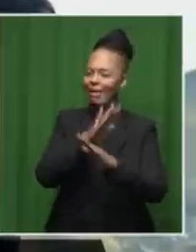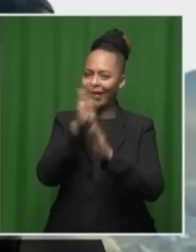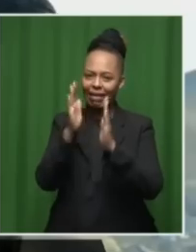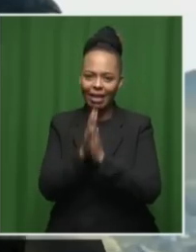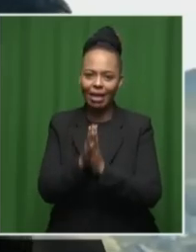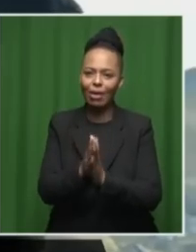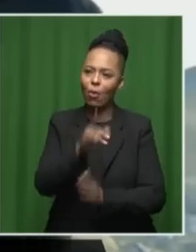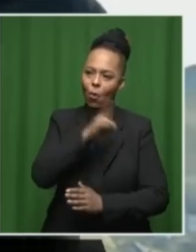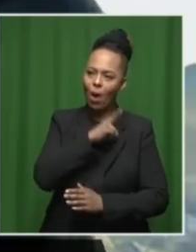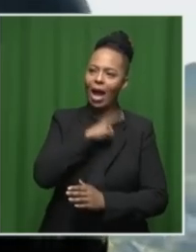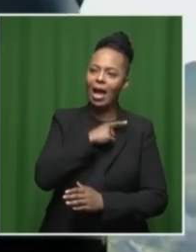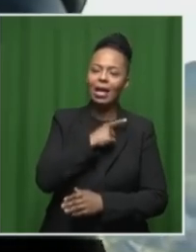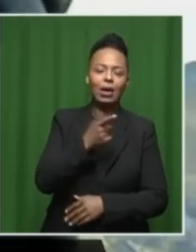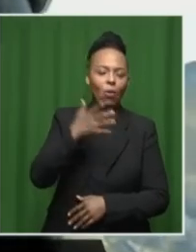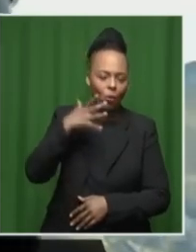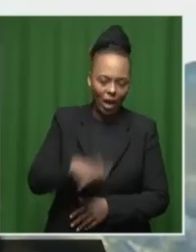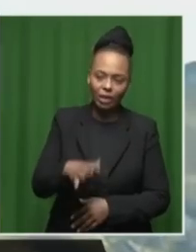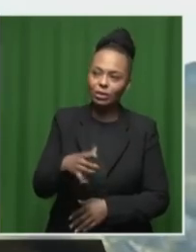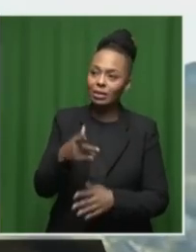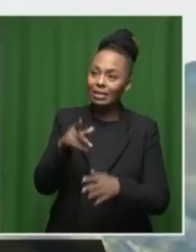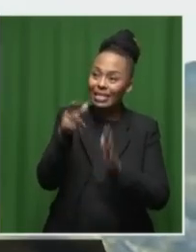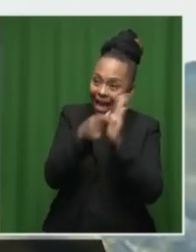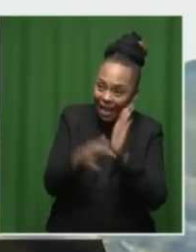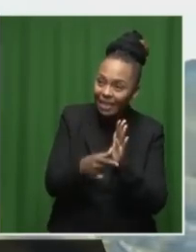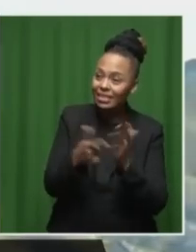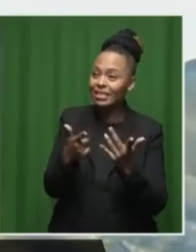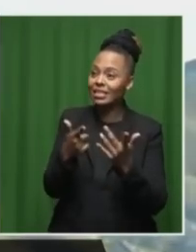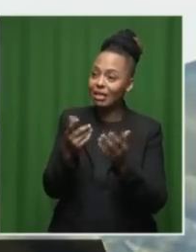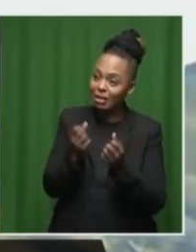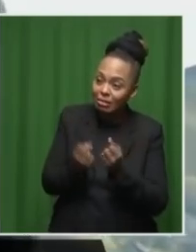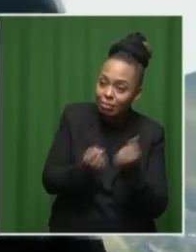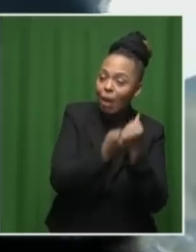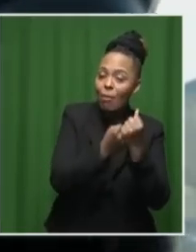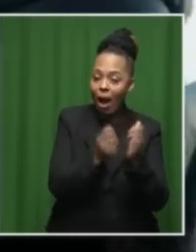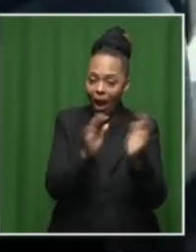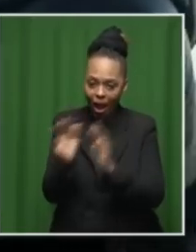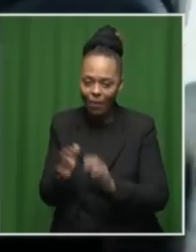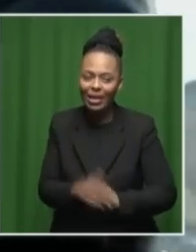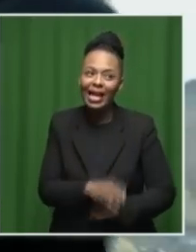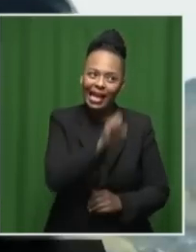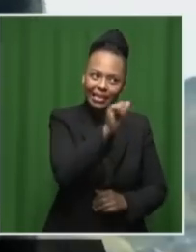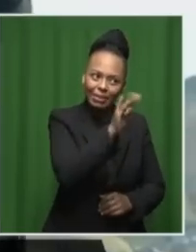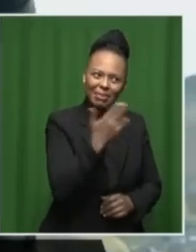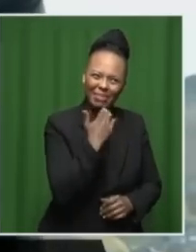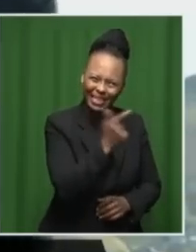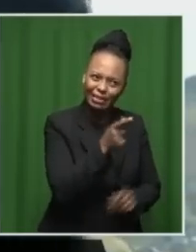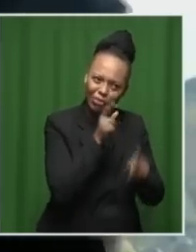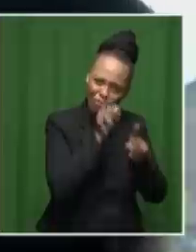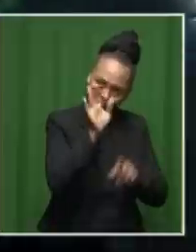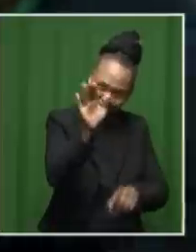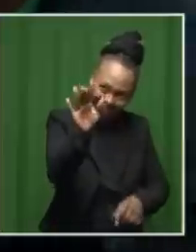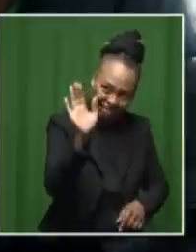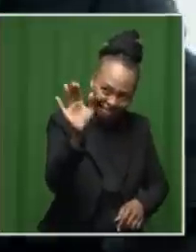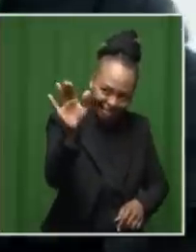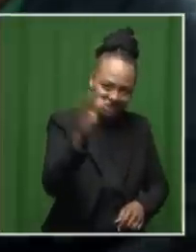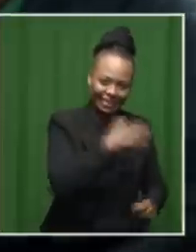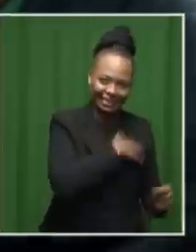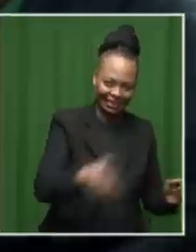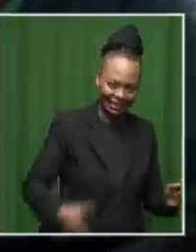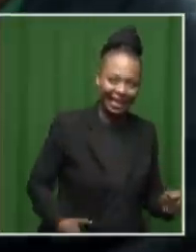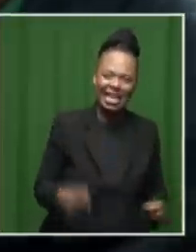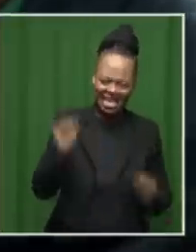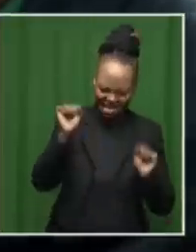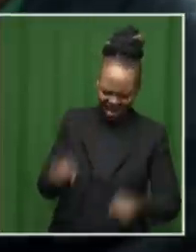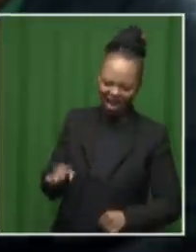so that we can hold them to it. And I trust SABC to follow through on that. Indeed, and we're here for that. We're here for that. Captain, my captain,